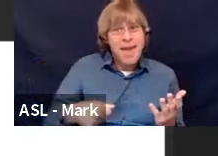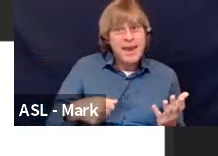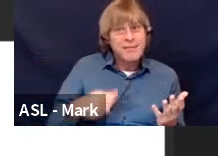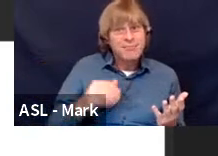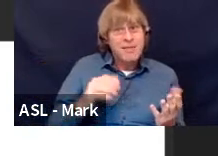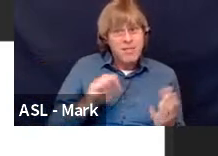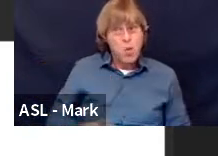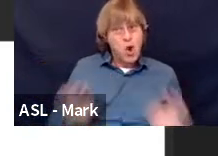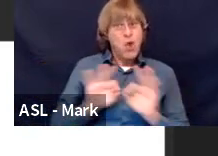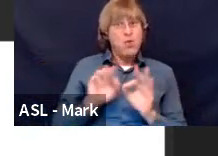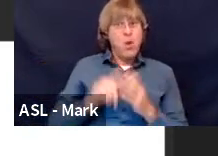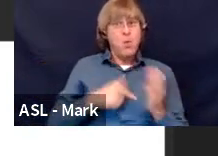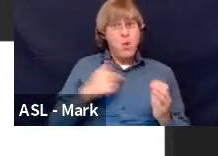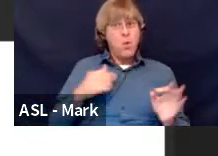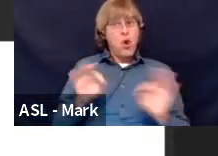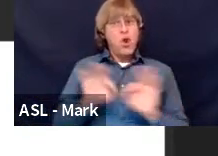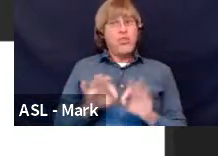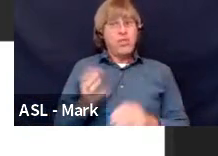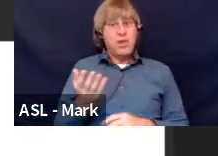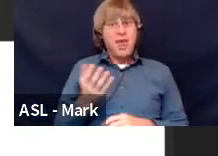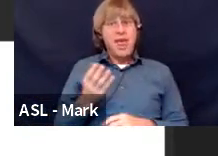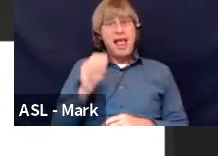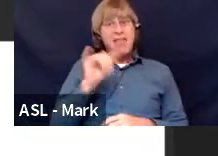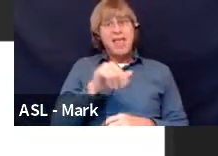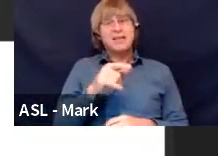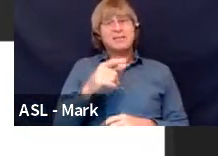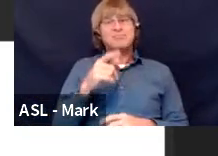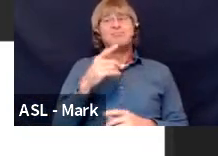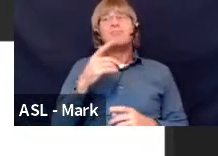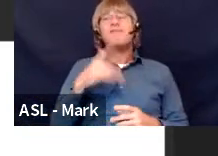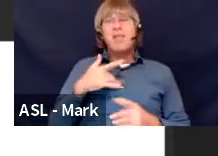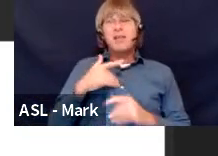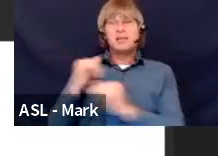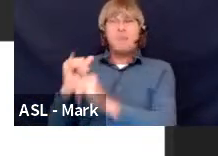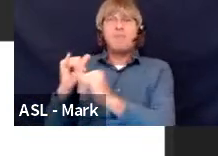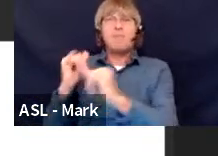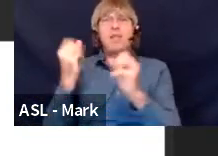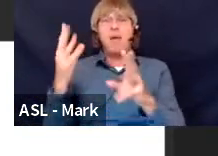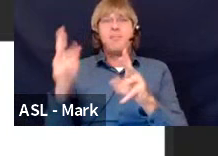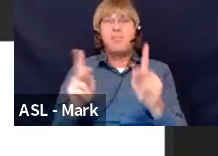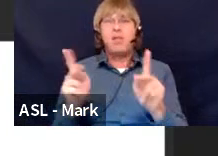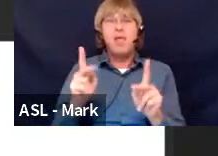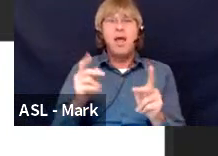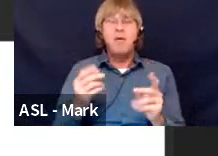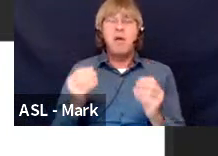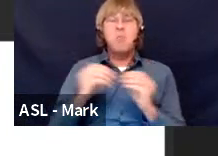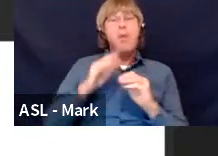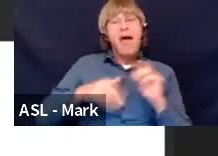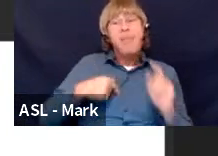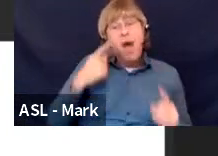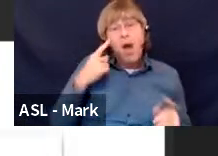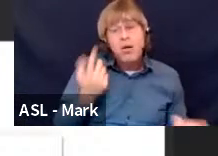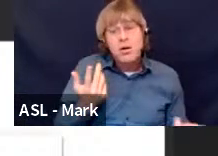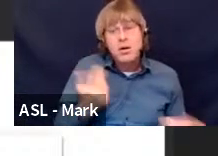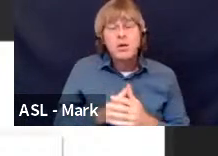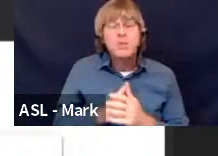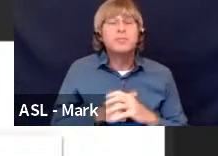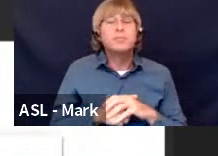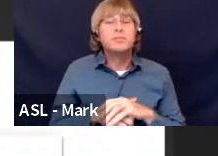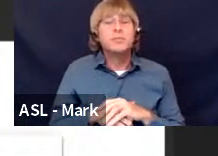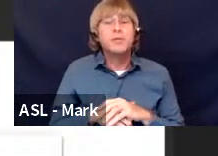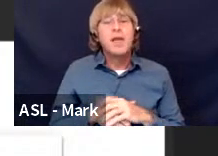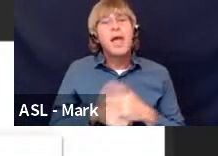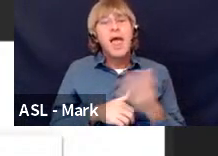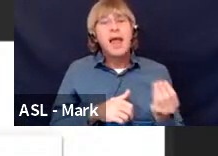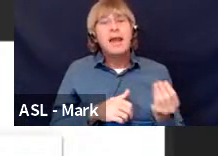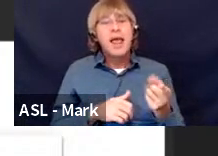our worth. And that spoke to a lot of people, more than I thought that it would.